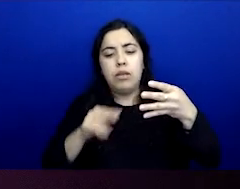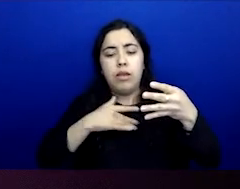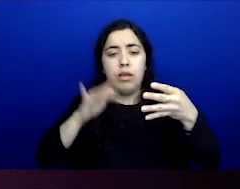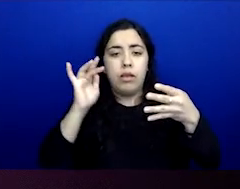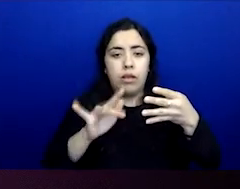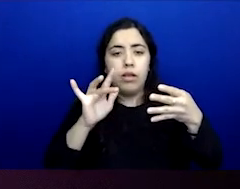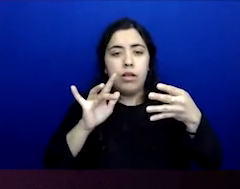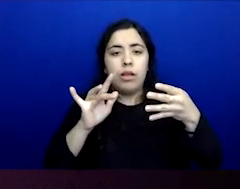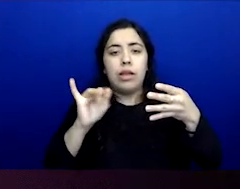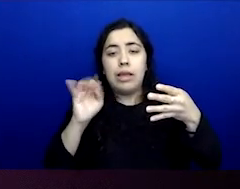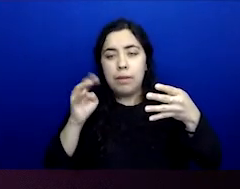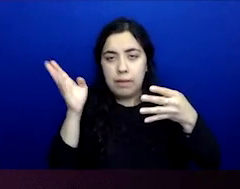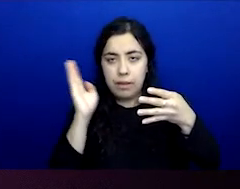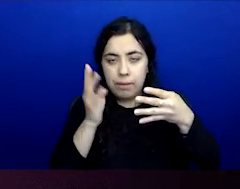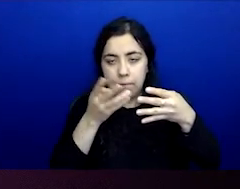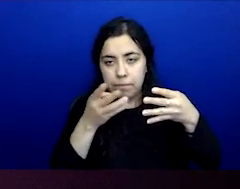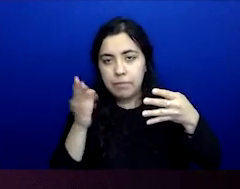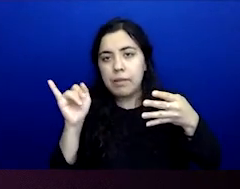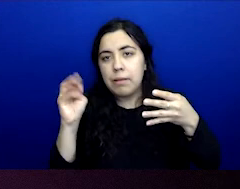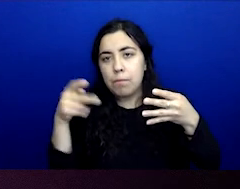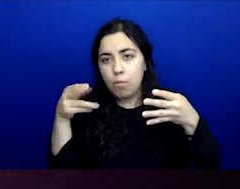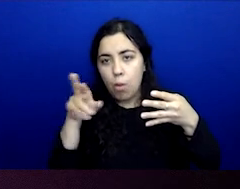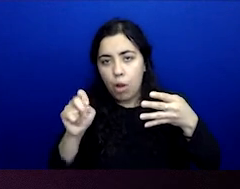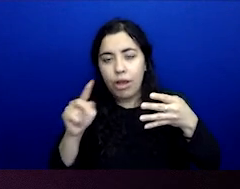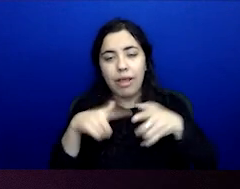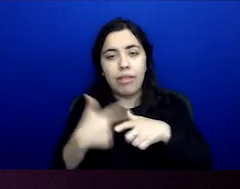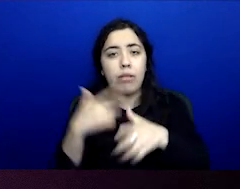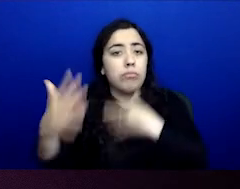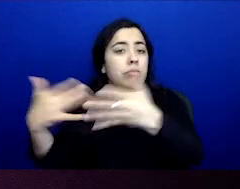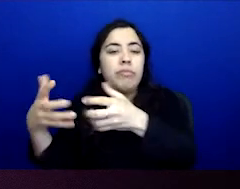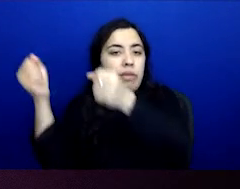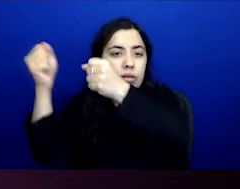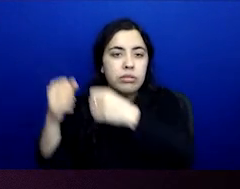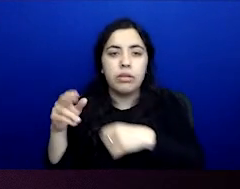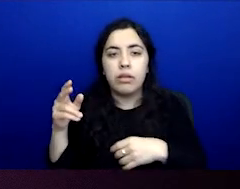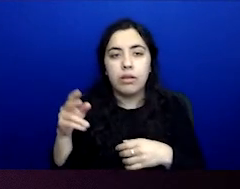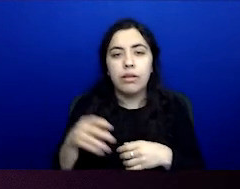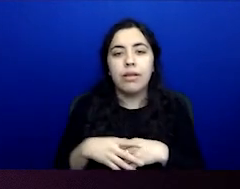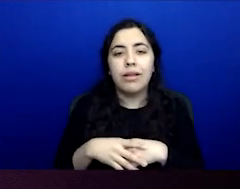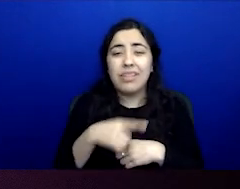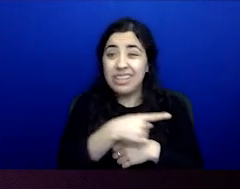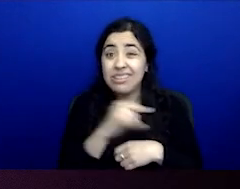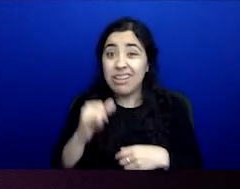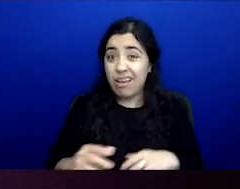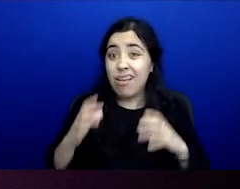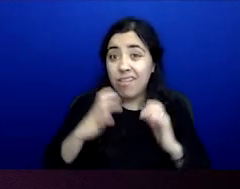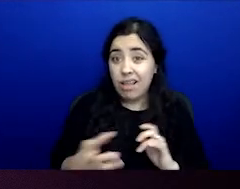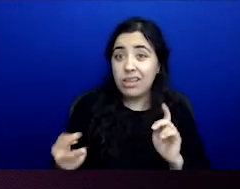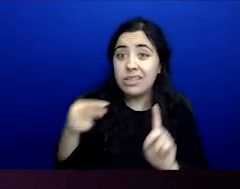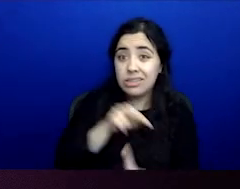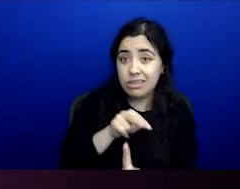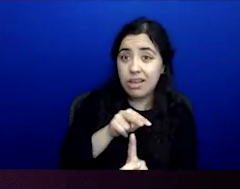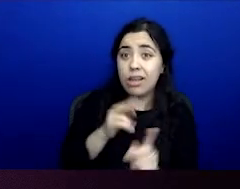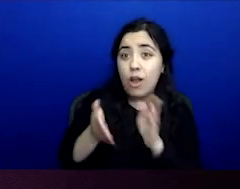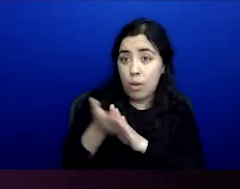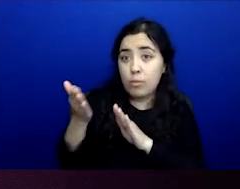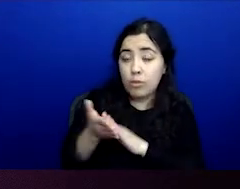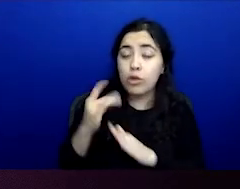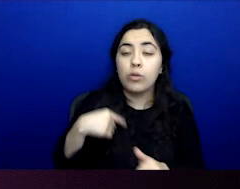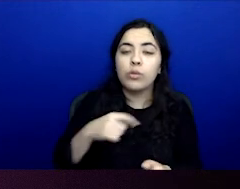off to the races. So this is effectively like a full client-side application. We're changing this content on the client side based